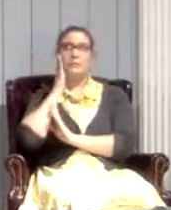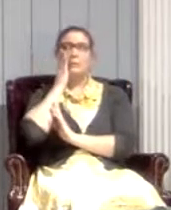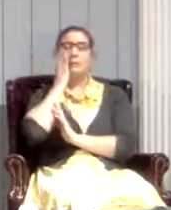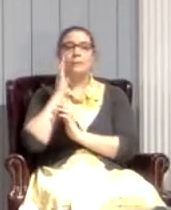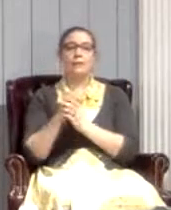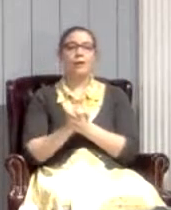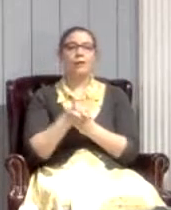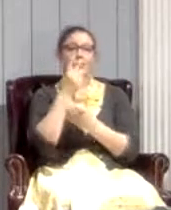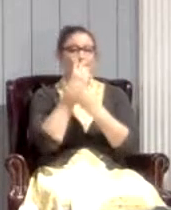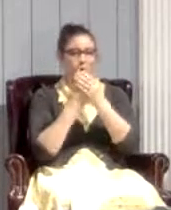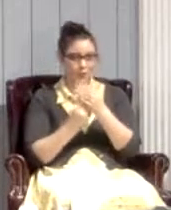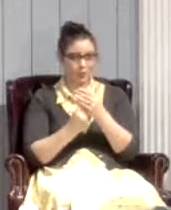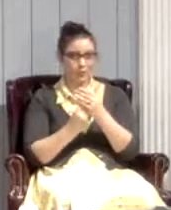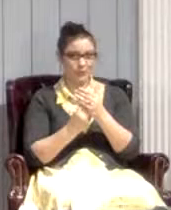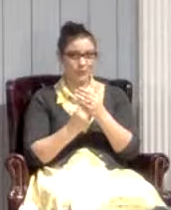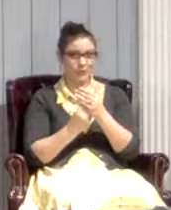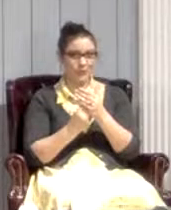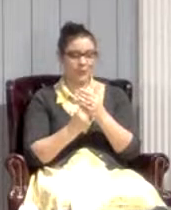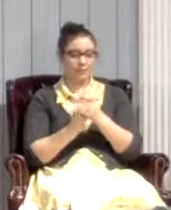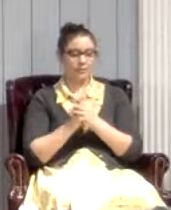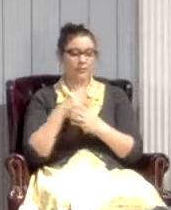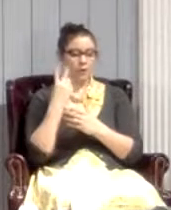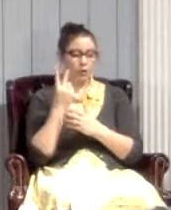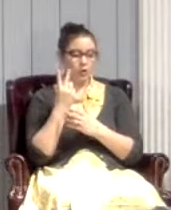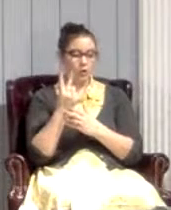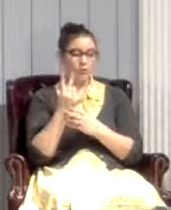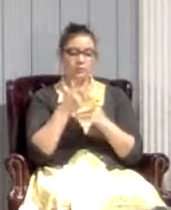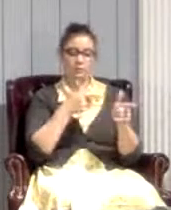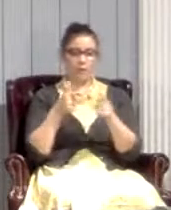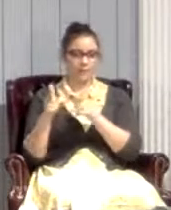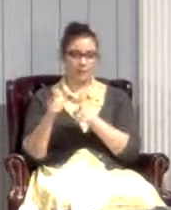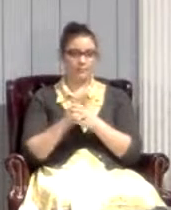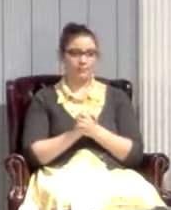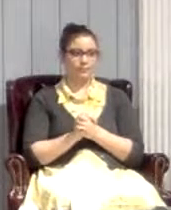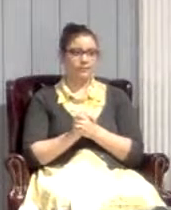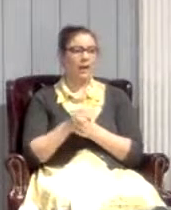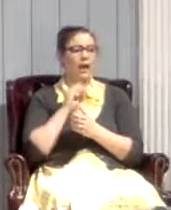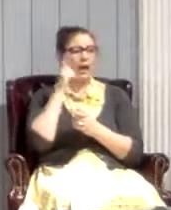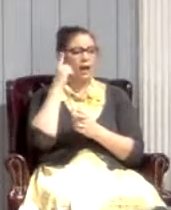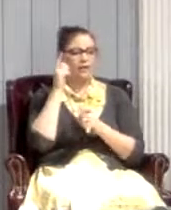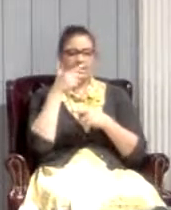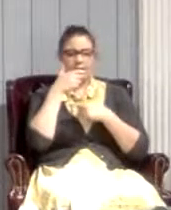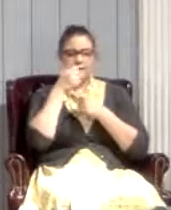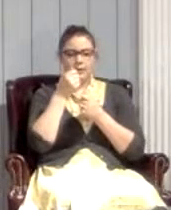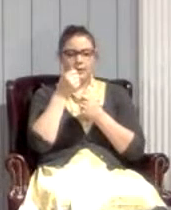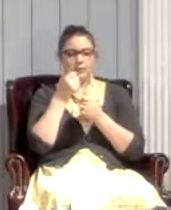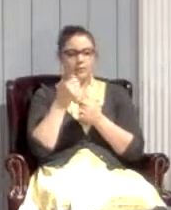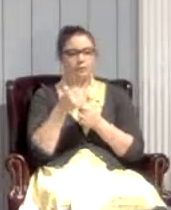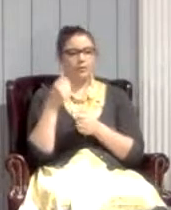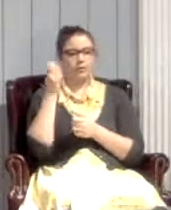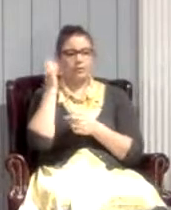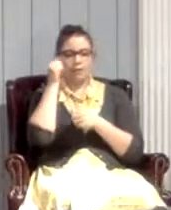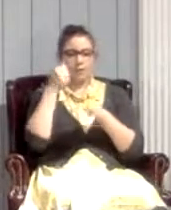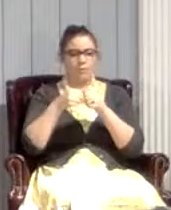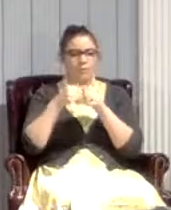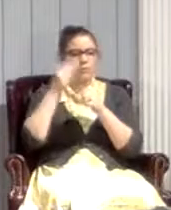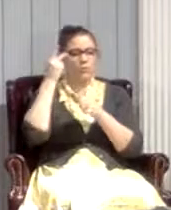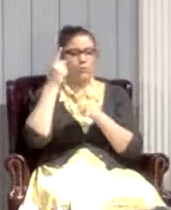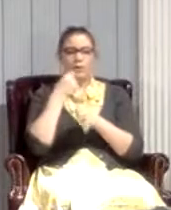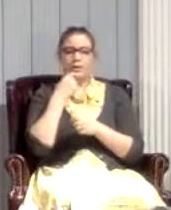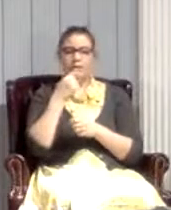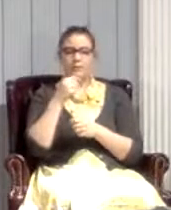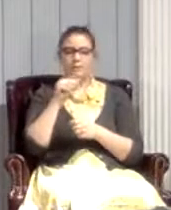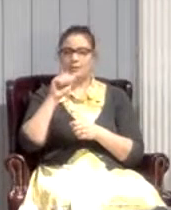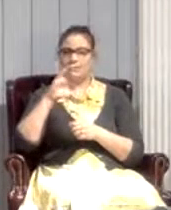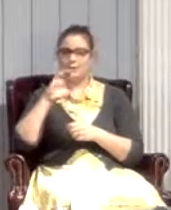Those are our two weapons. And I think it's interesting. Remember what the apostle said in the book of Acts. He says, we're going to give ourselves.